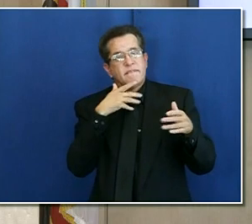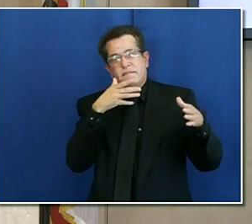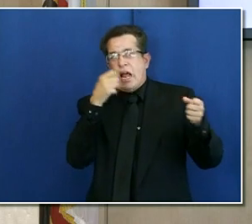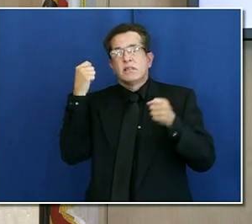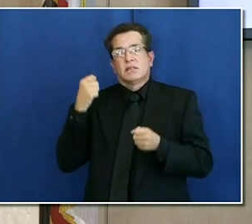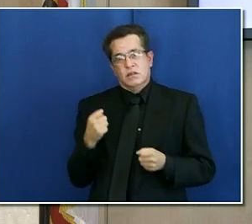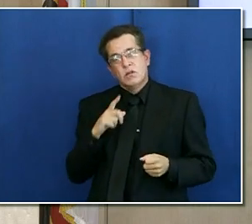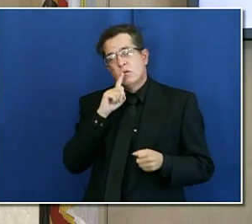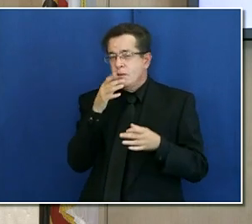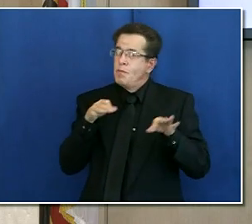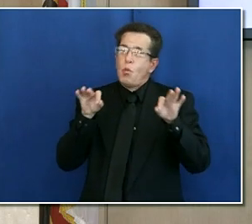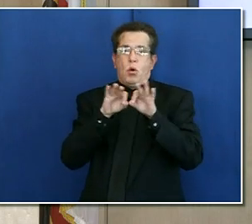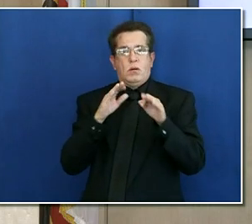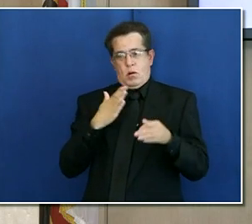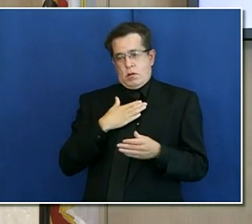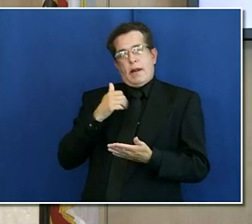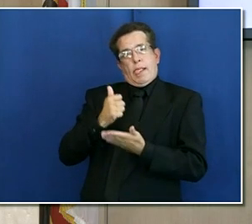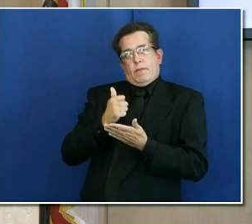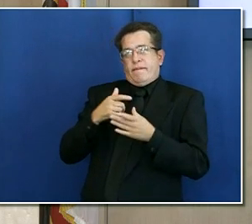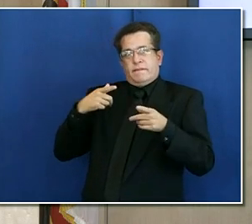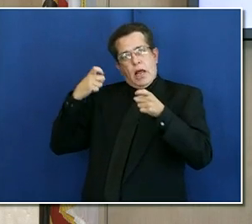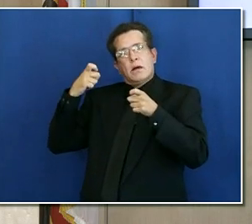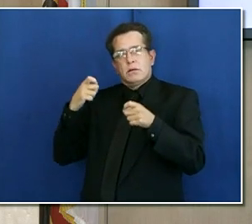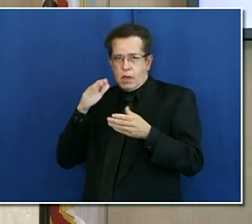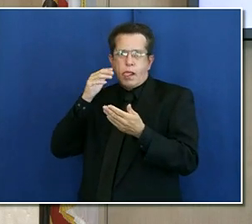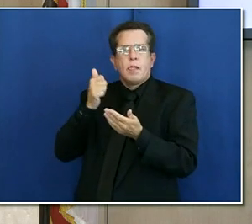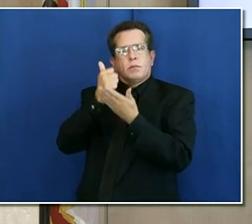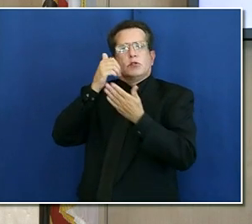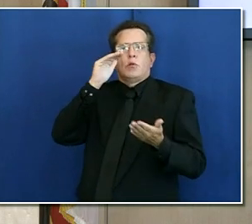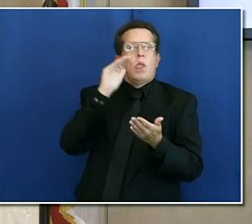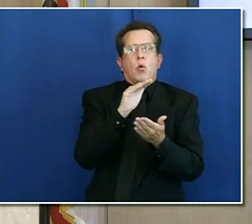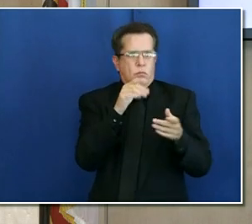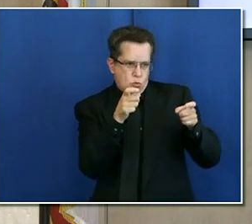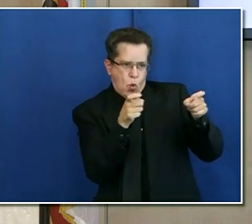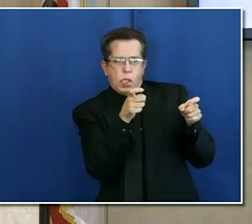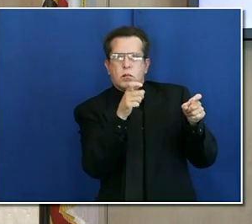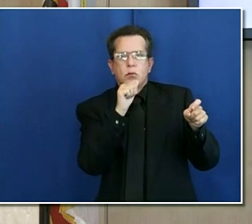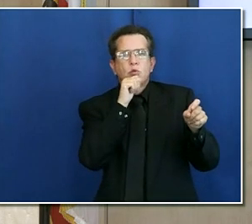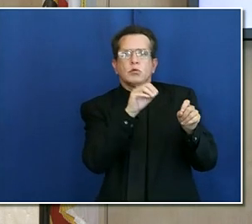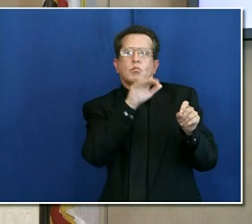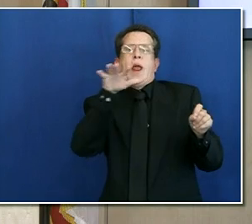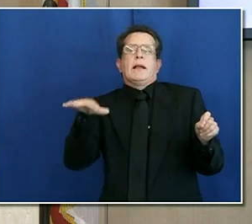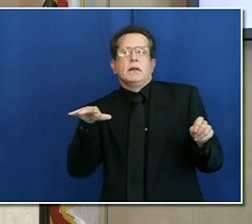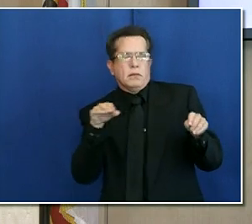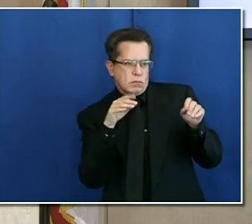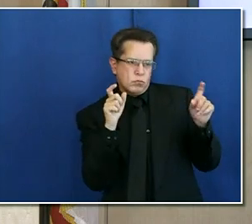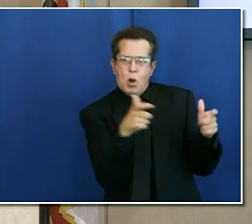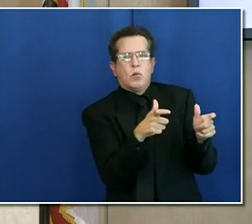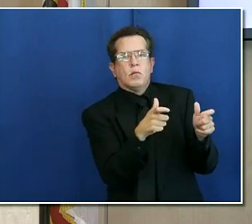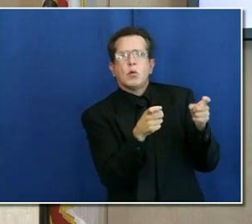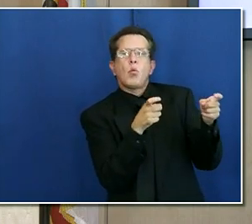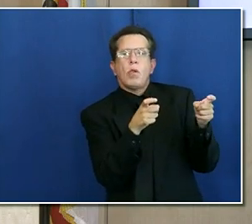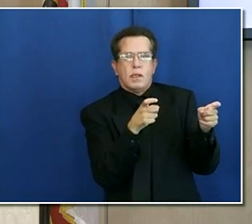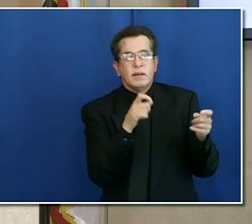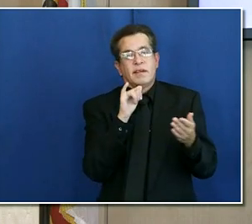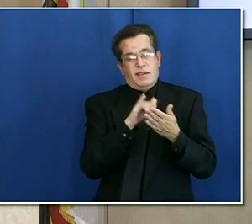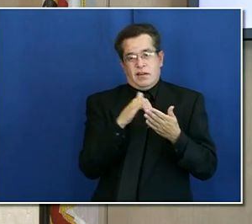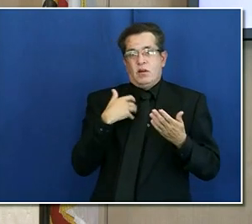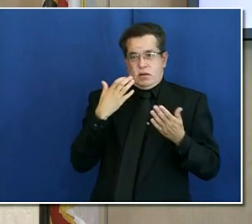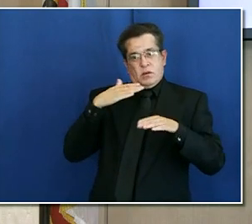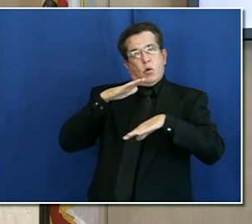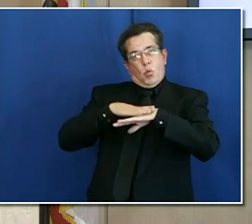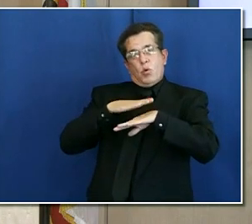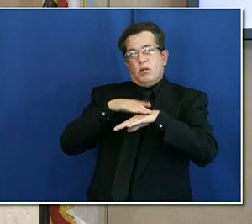is foundational to our effort as a region to try and help slow the spread. We obviously have the individual actions we all take, which we've outlined time and